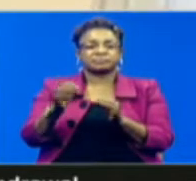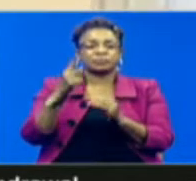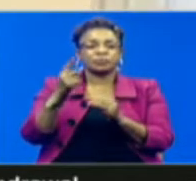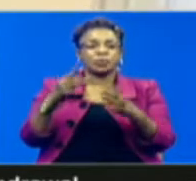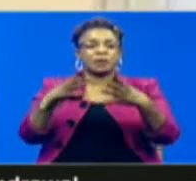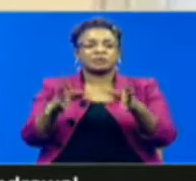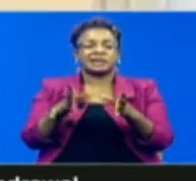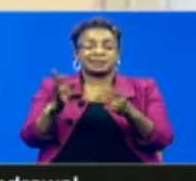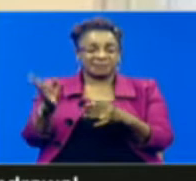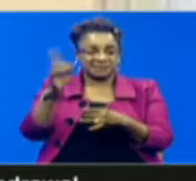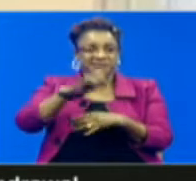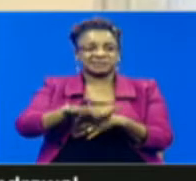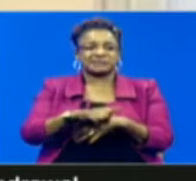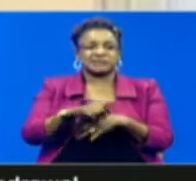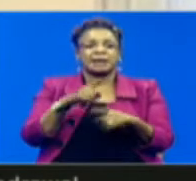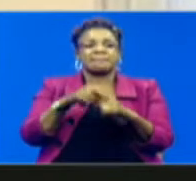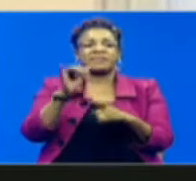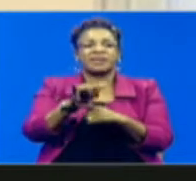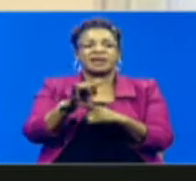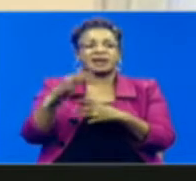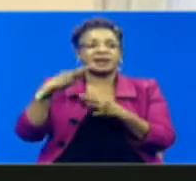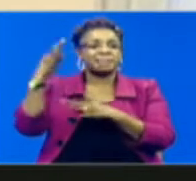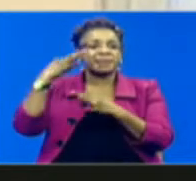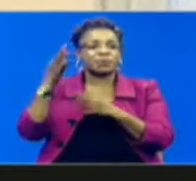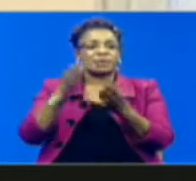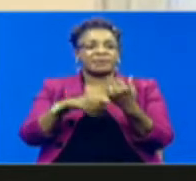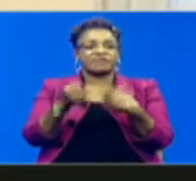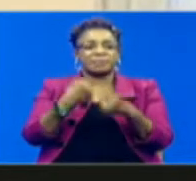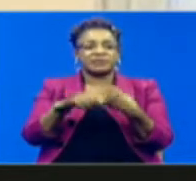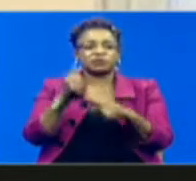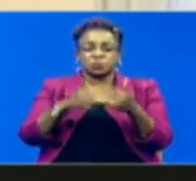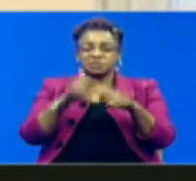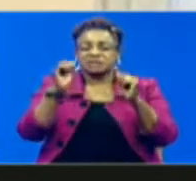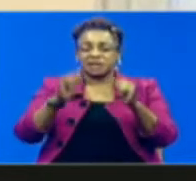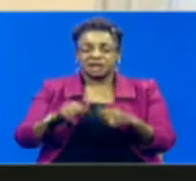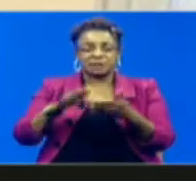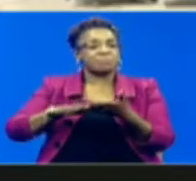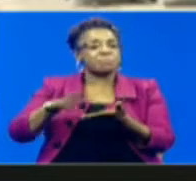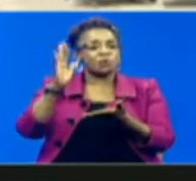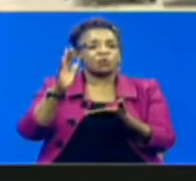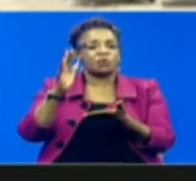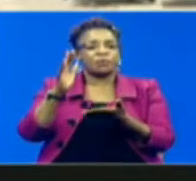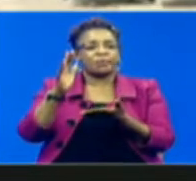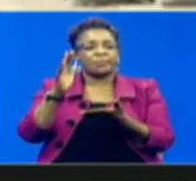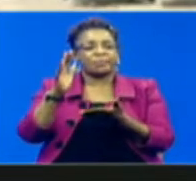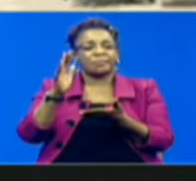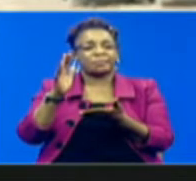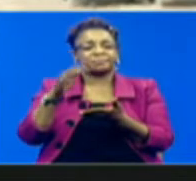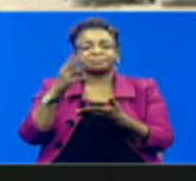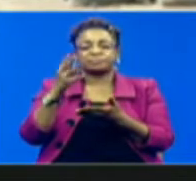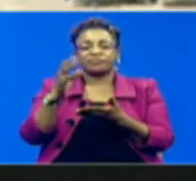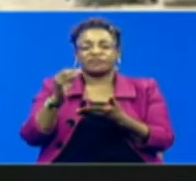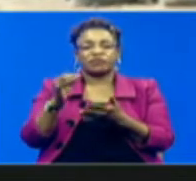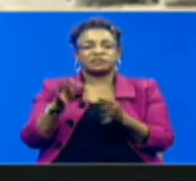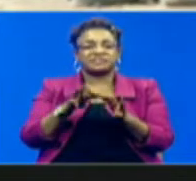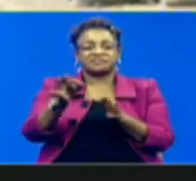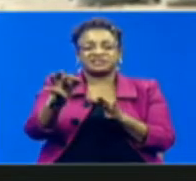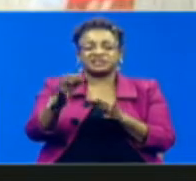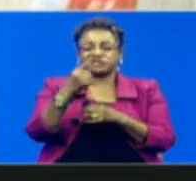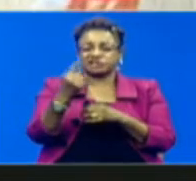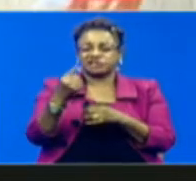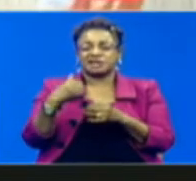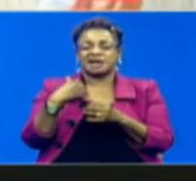day, but that depends with the performance of the kiln, which can increase to more than one container. The 40-foot containers, each carrying